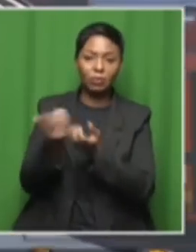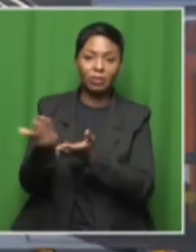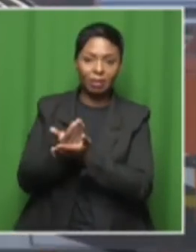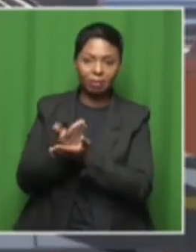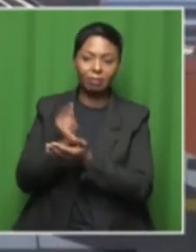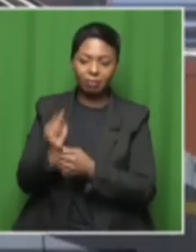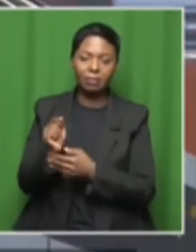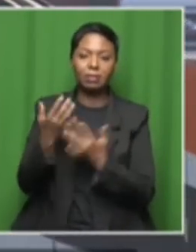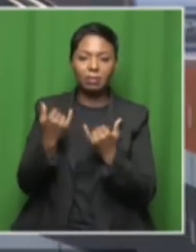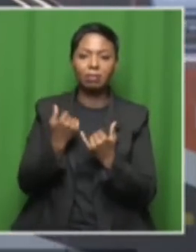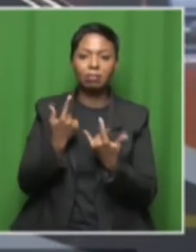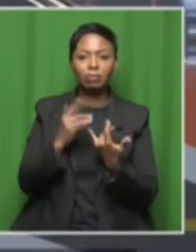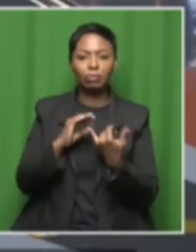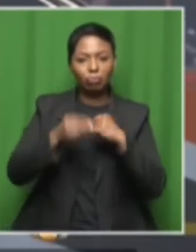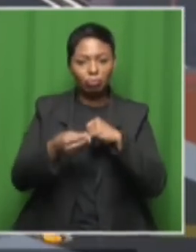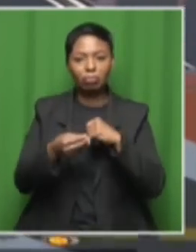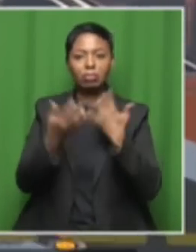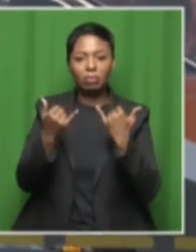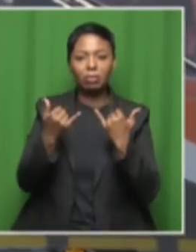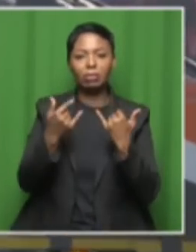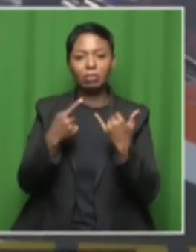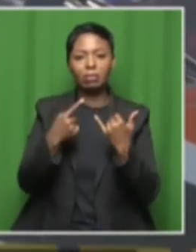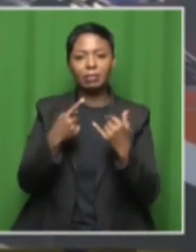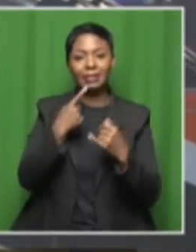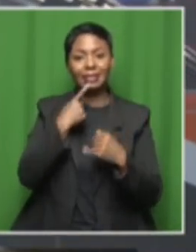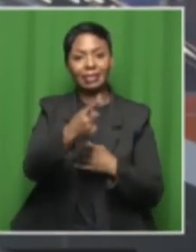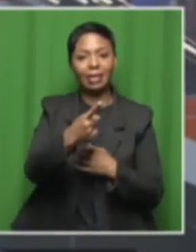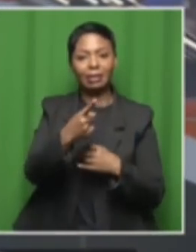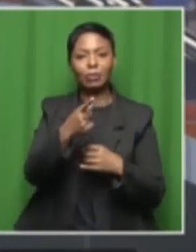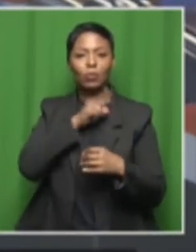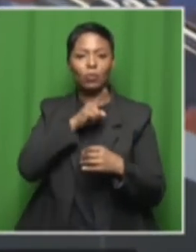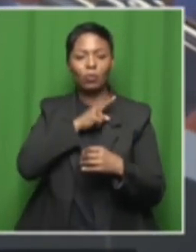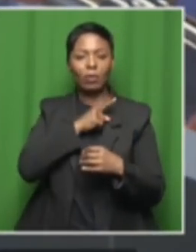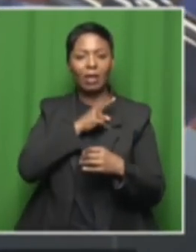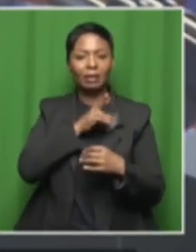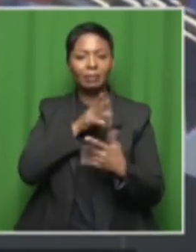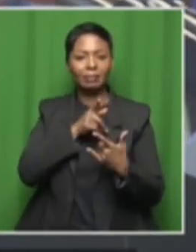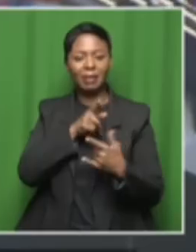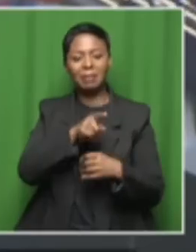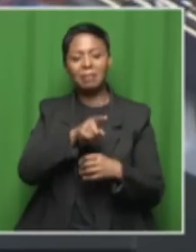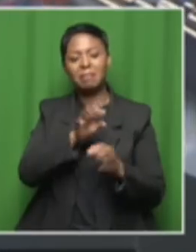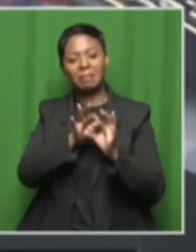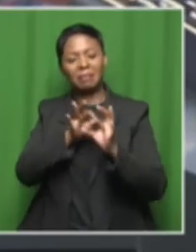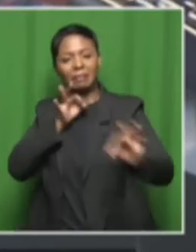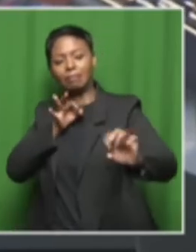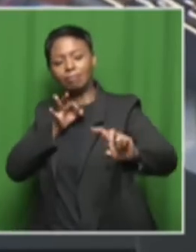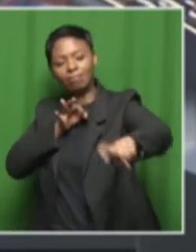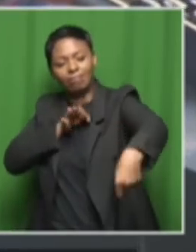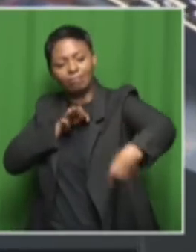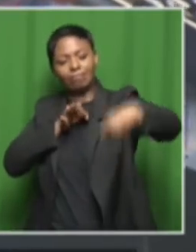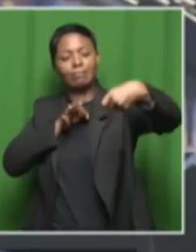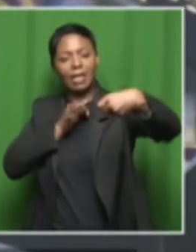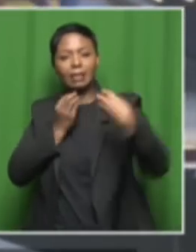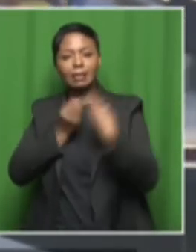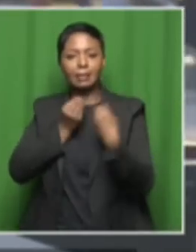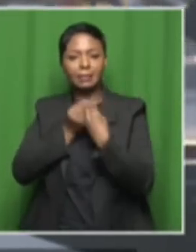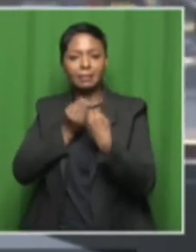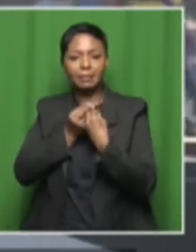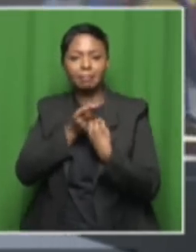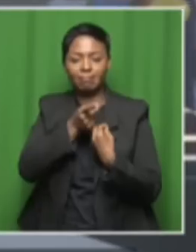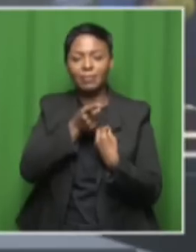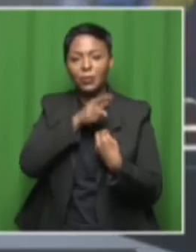making, they are telling them to pull something or whatever it is that may be inside that